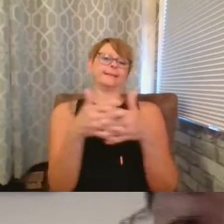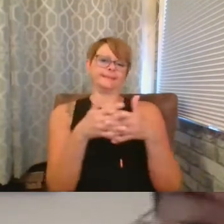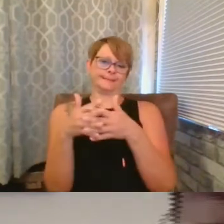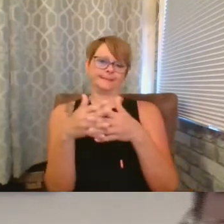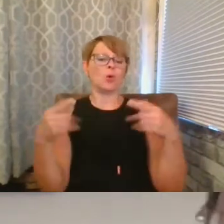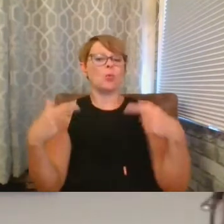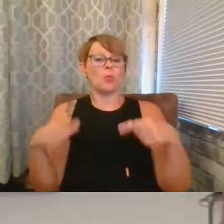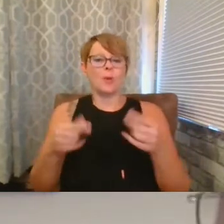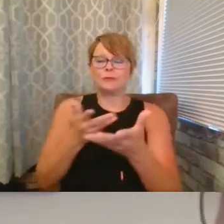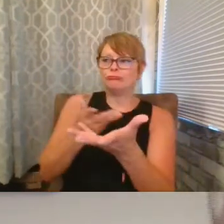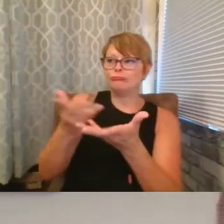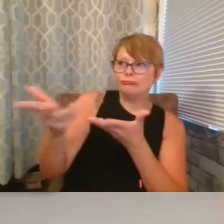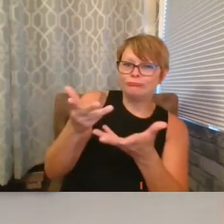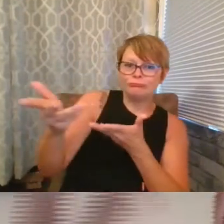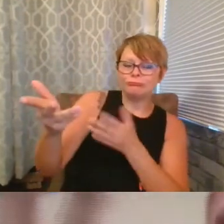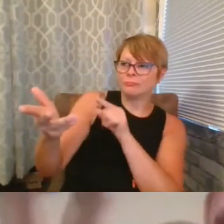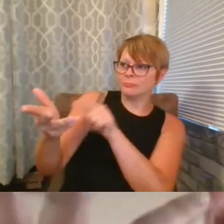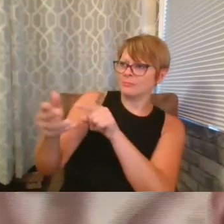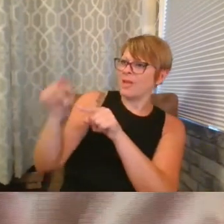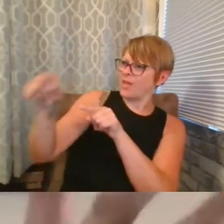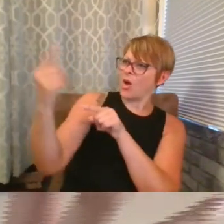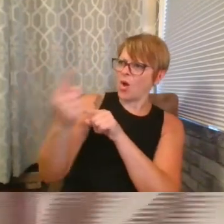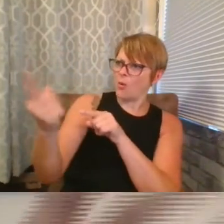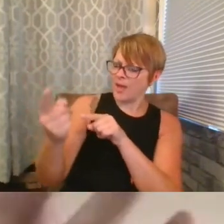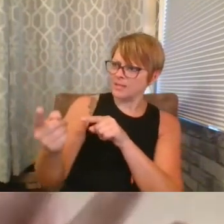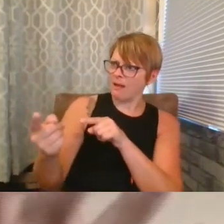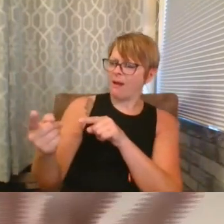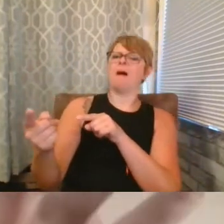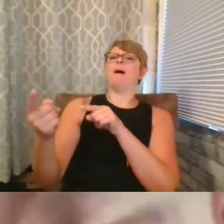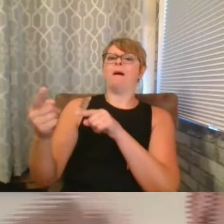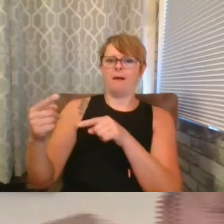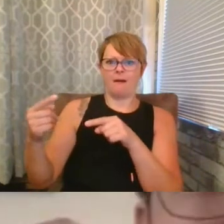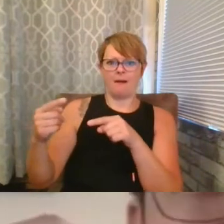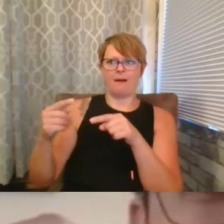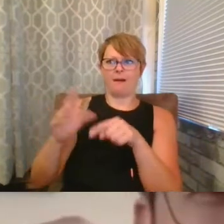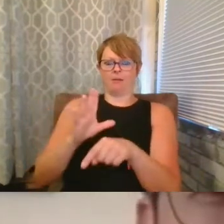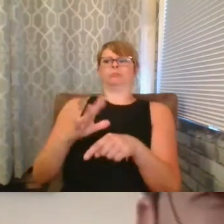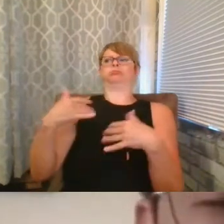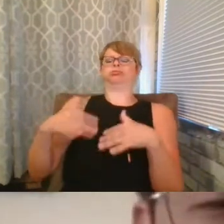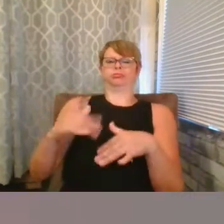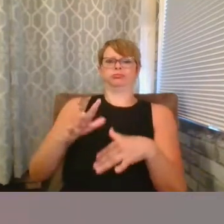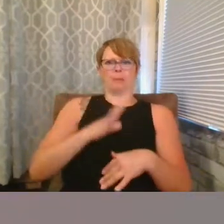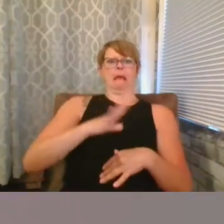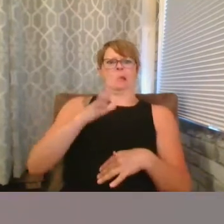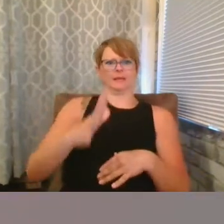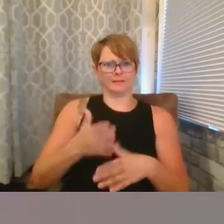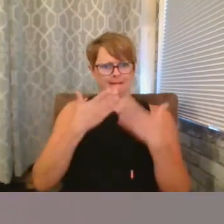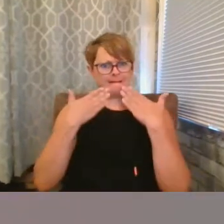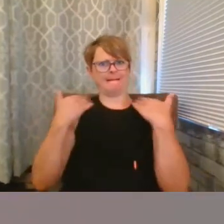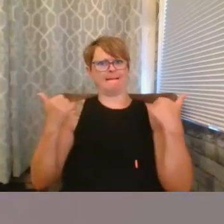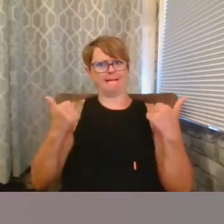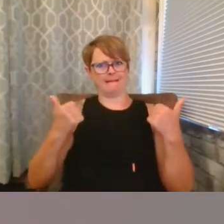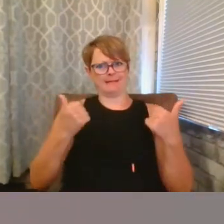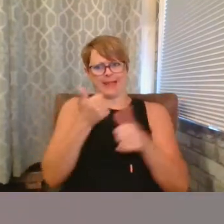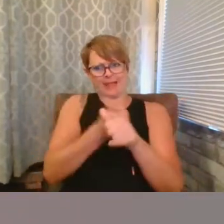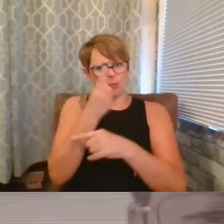I think one of the biggest things that they are struck by is basically how polite and kind everybody is at HeyOrca. And one